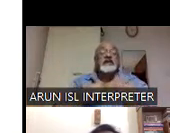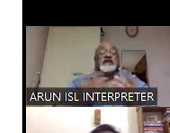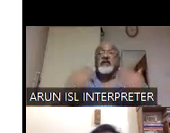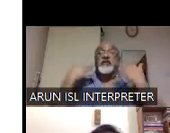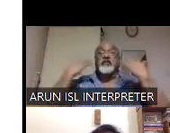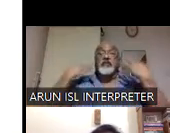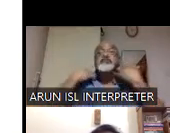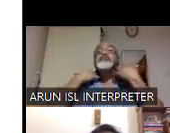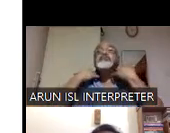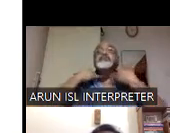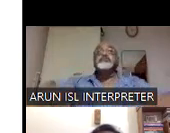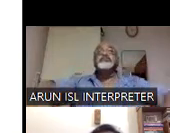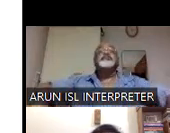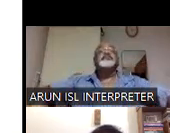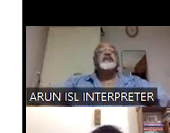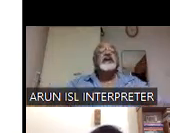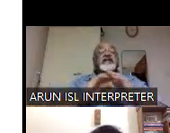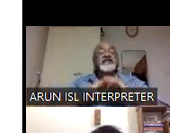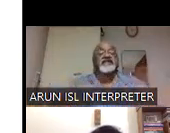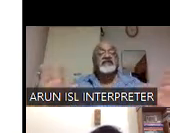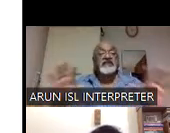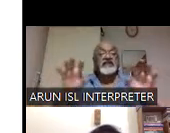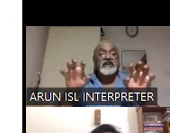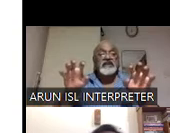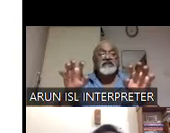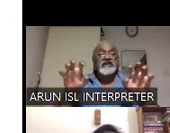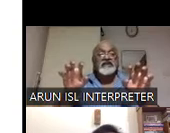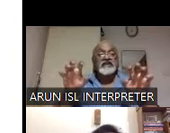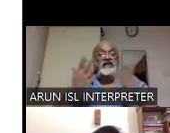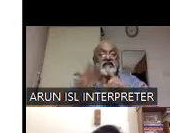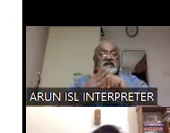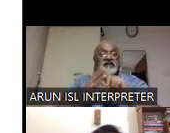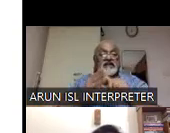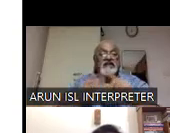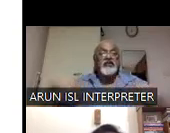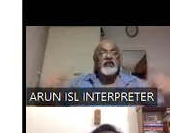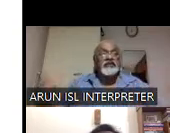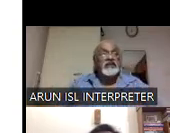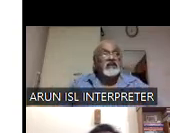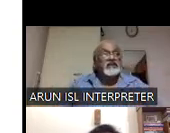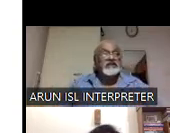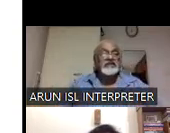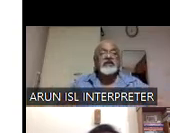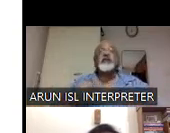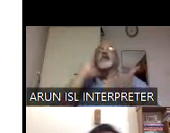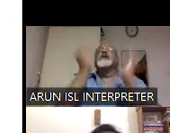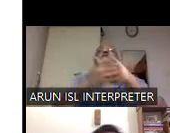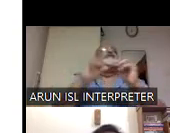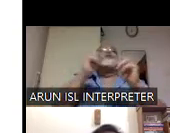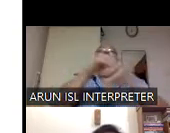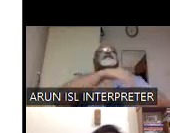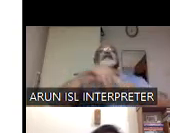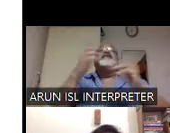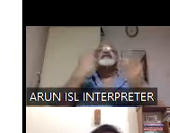paralysis from my neck below, which made my fingers bend, where I needed a wheelchair. The world was not designed. So I